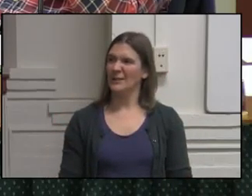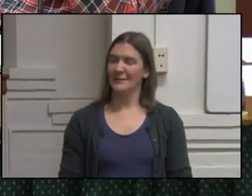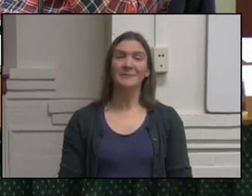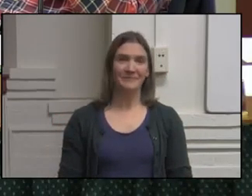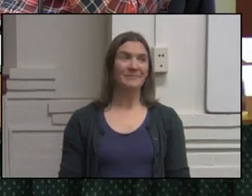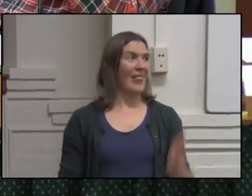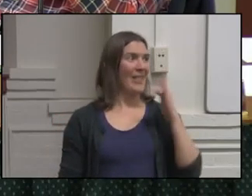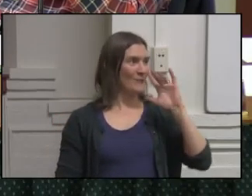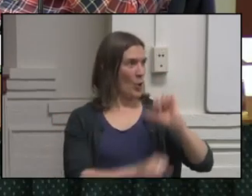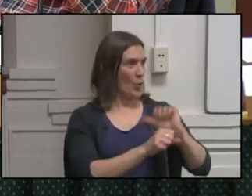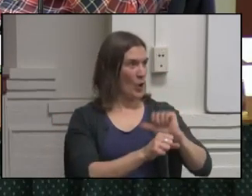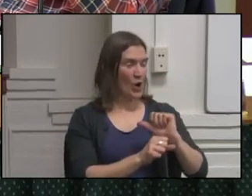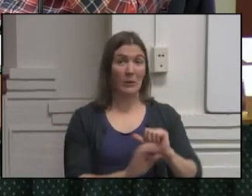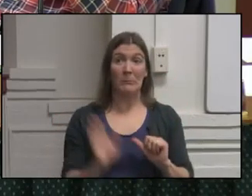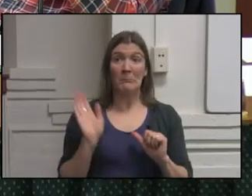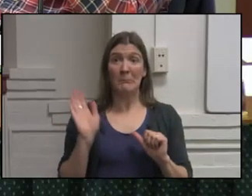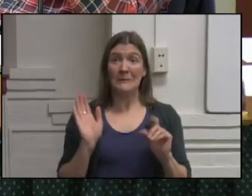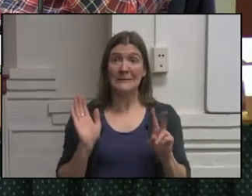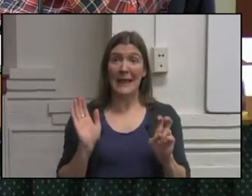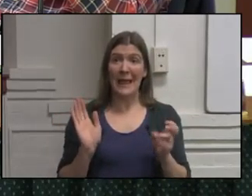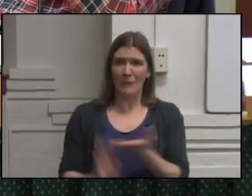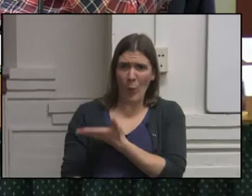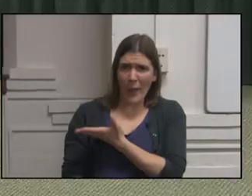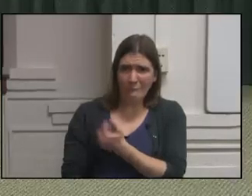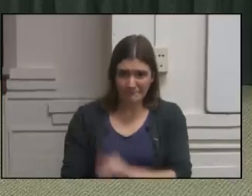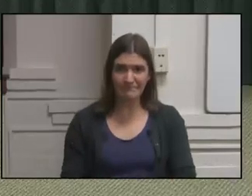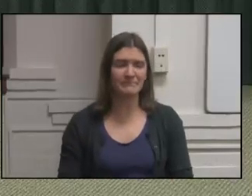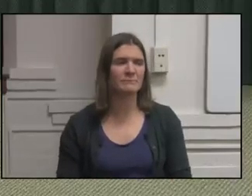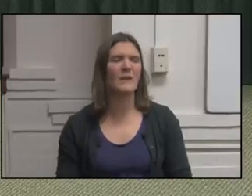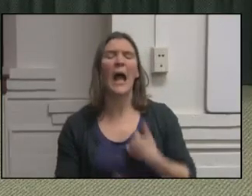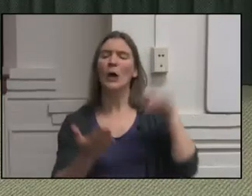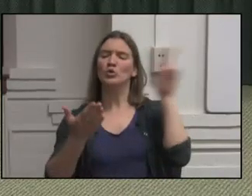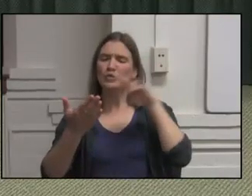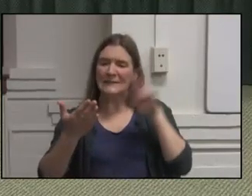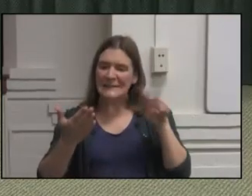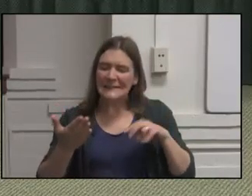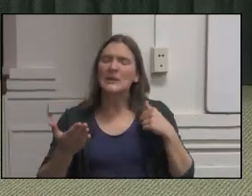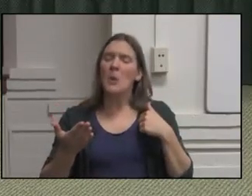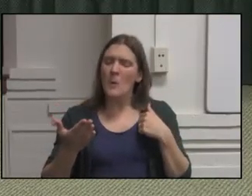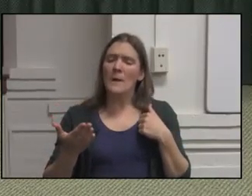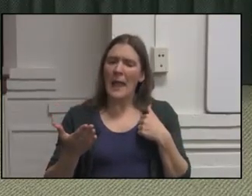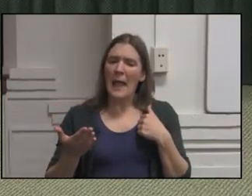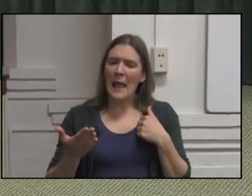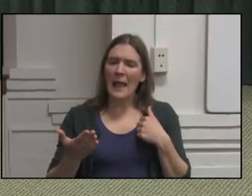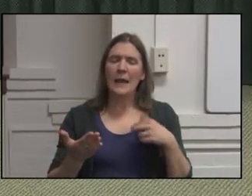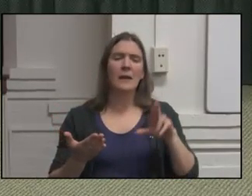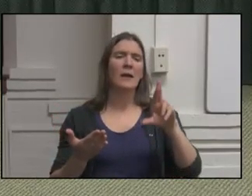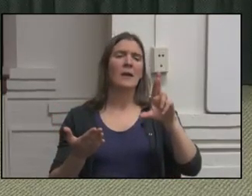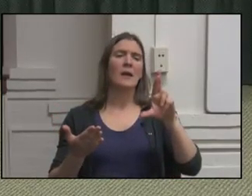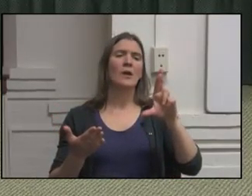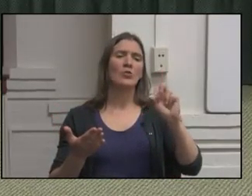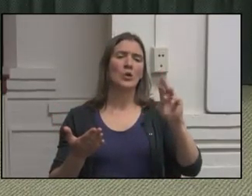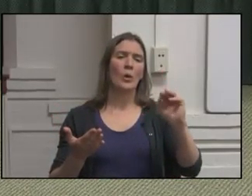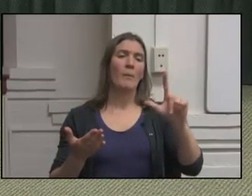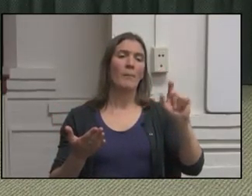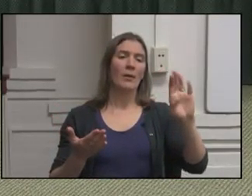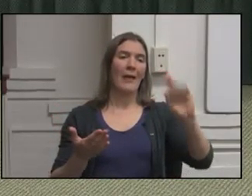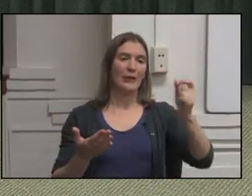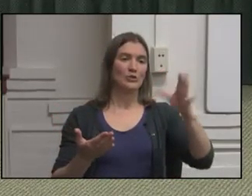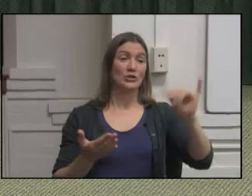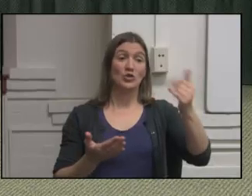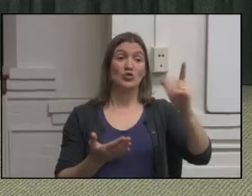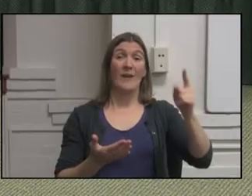all of the work. The question. What's your question, David? Well, as I was reading this, and I read about the renewable energy grant being